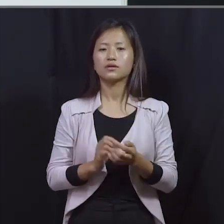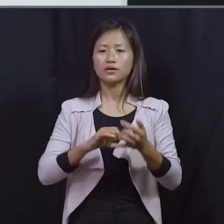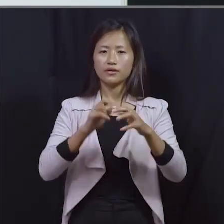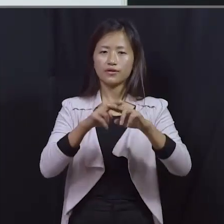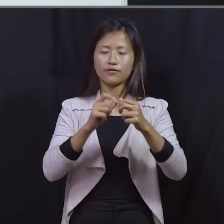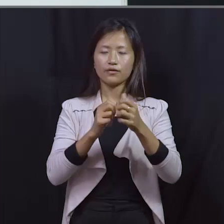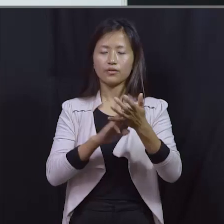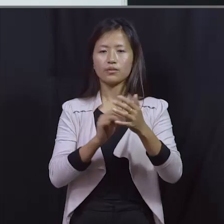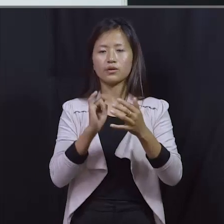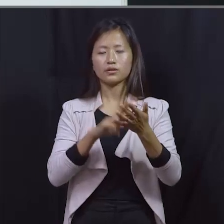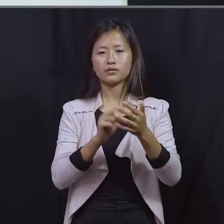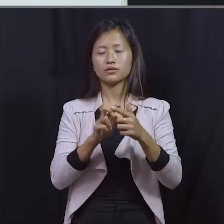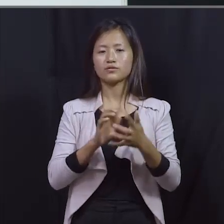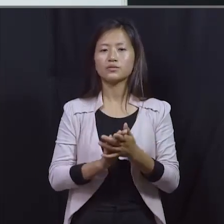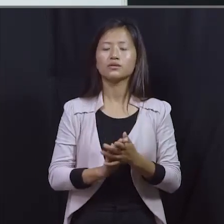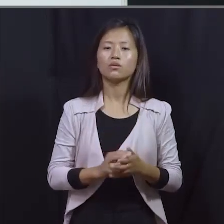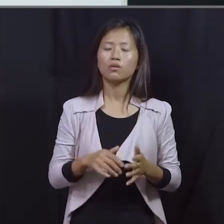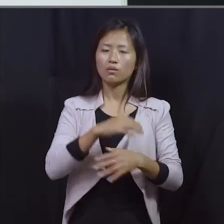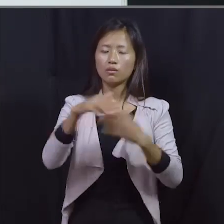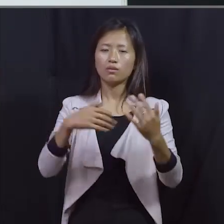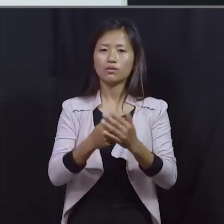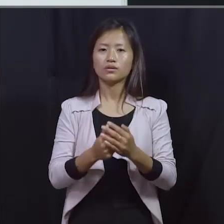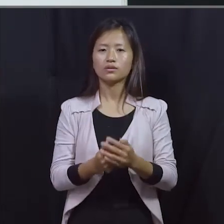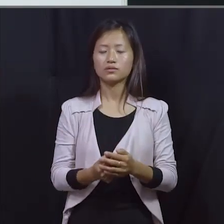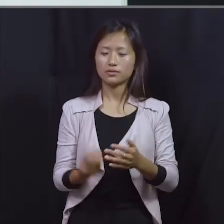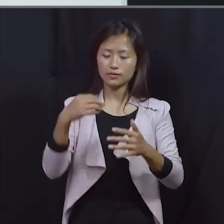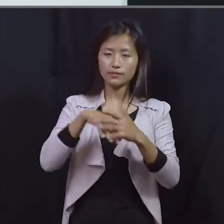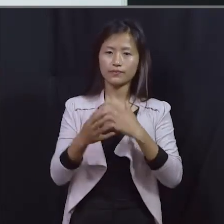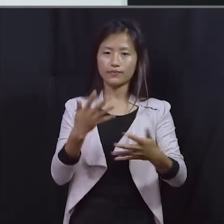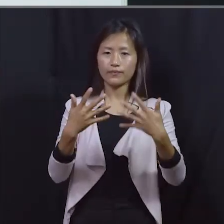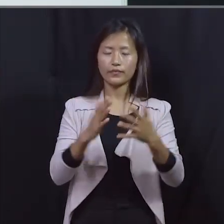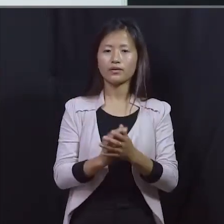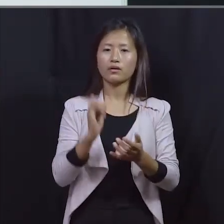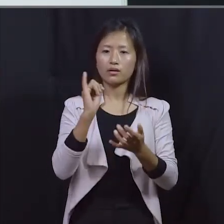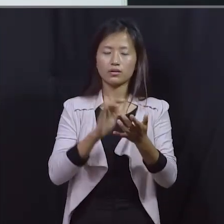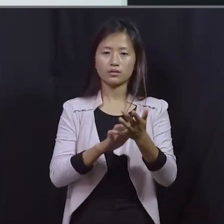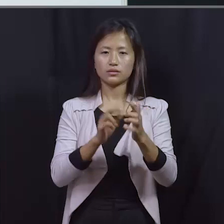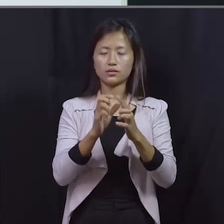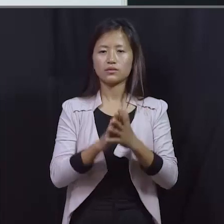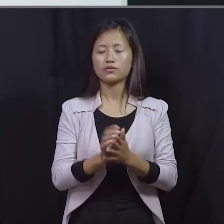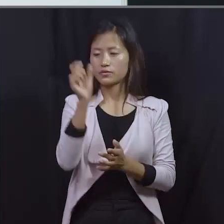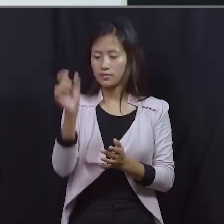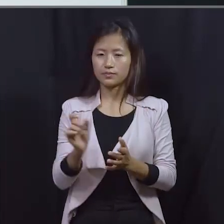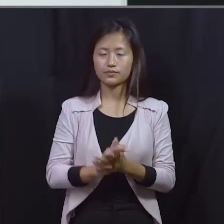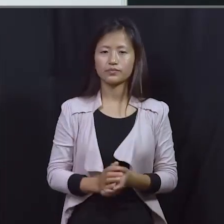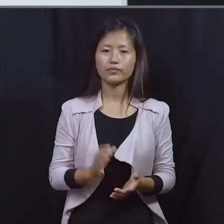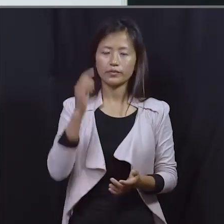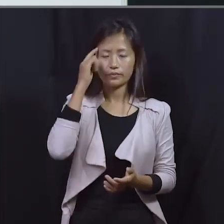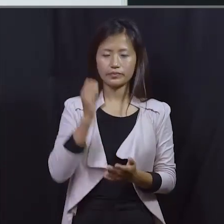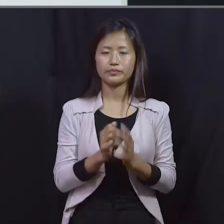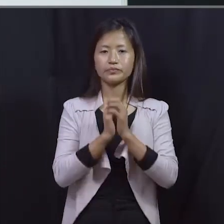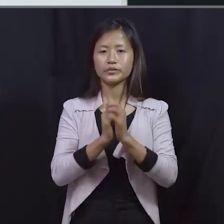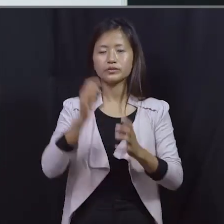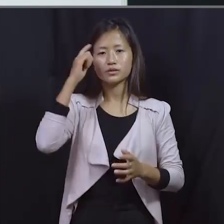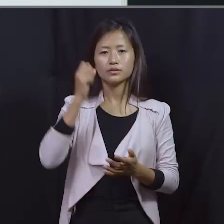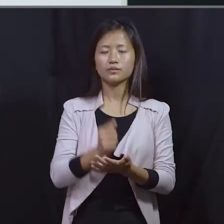burden of the Indian peasants, and all this in fact led to indebtedness of the peasants. So please keep in mind that